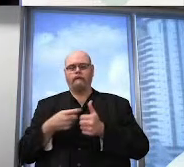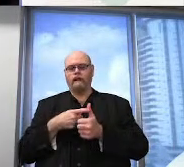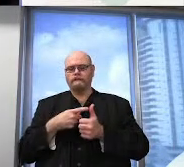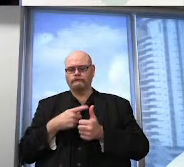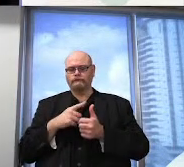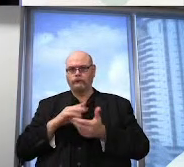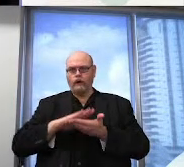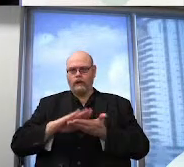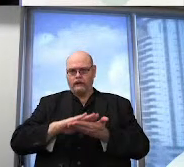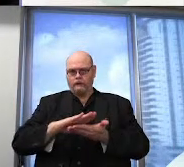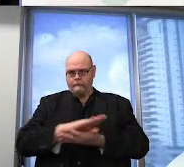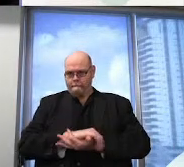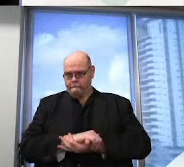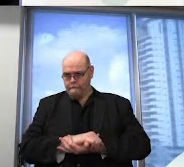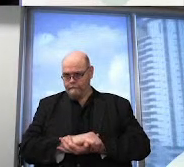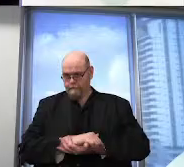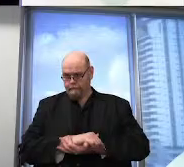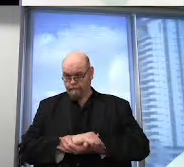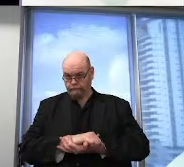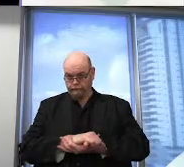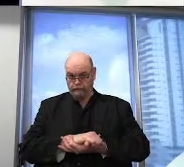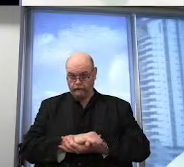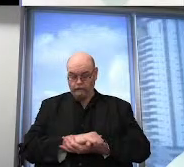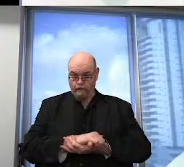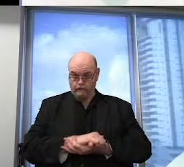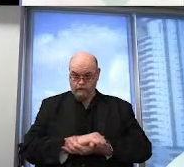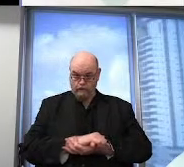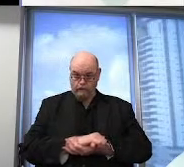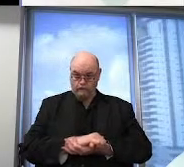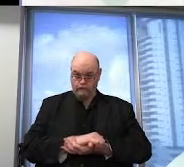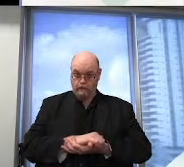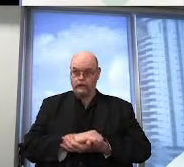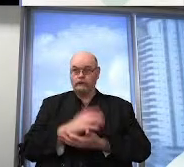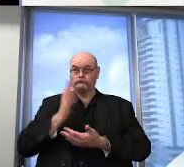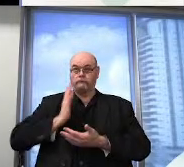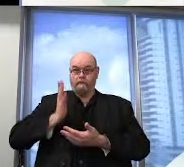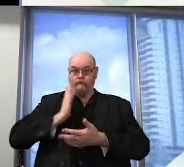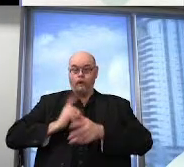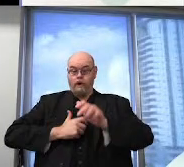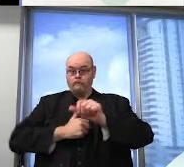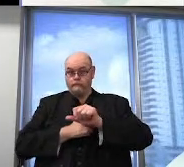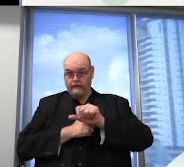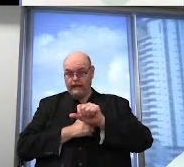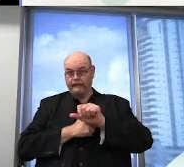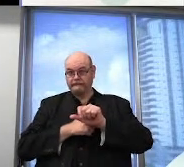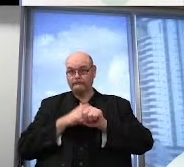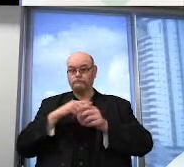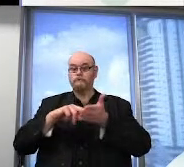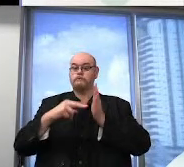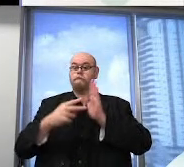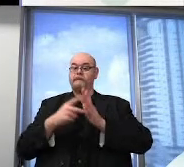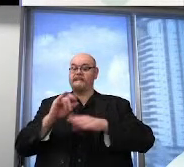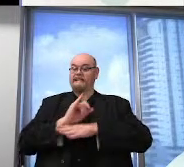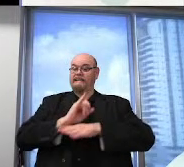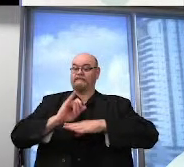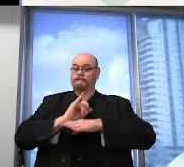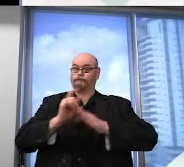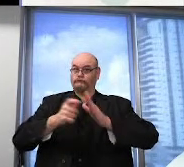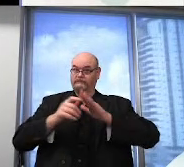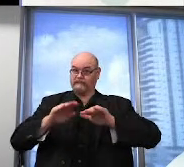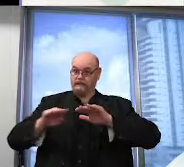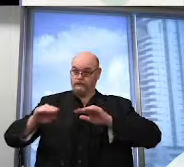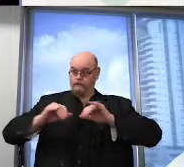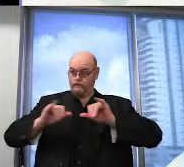of initial clearing. What I'm getting from what you're saying is that when we all use the word remediated state, what you mean is industry standard.